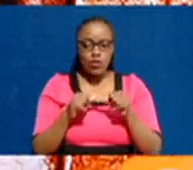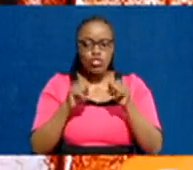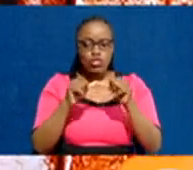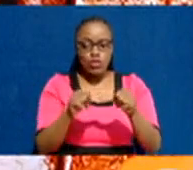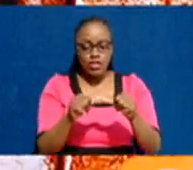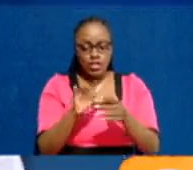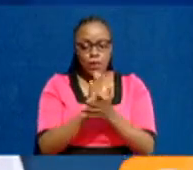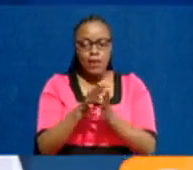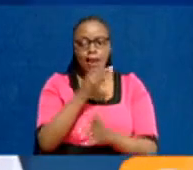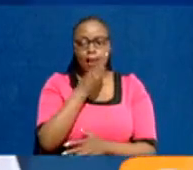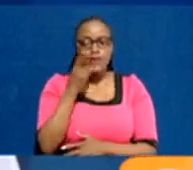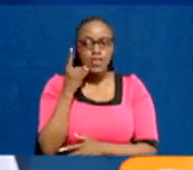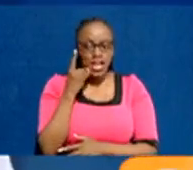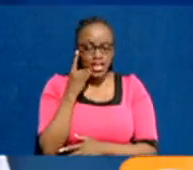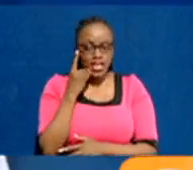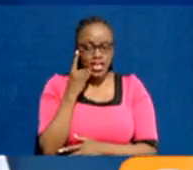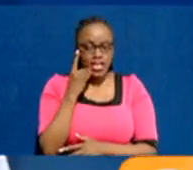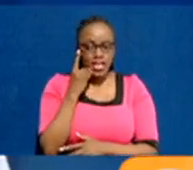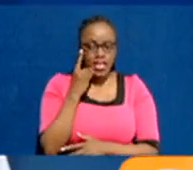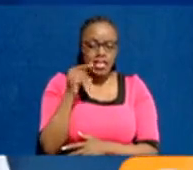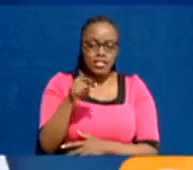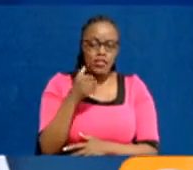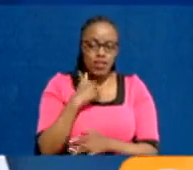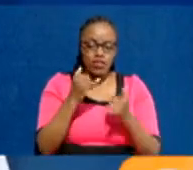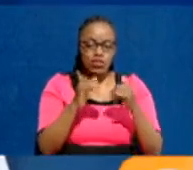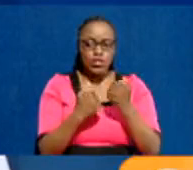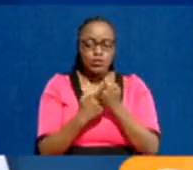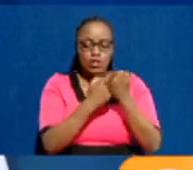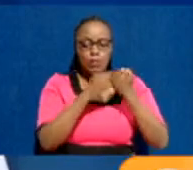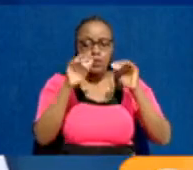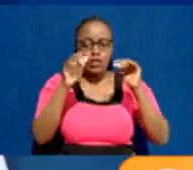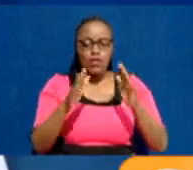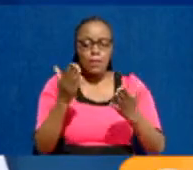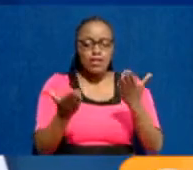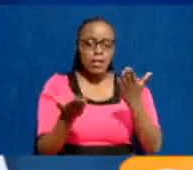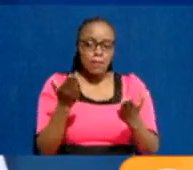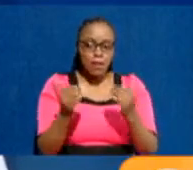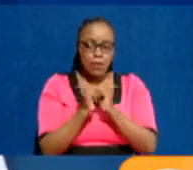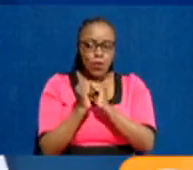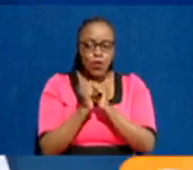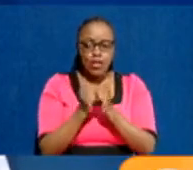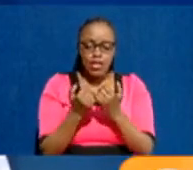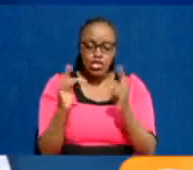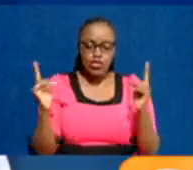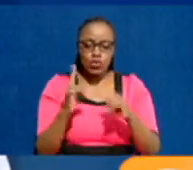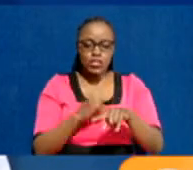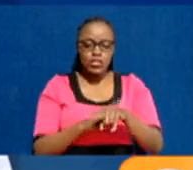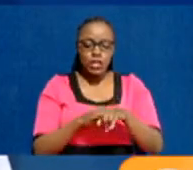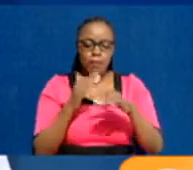become drier. We are trying to support the farmers maybe with the short term or